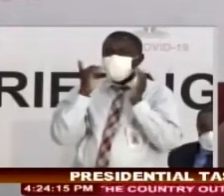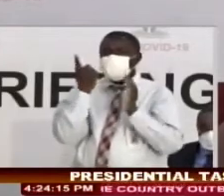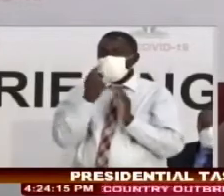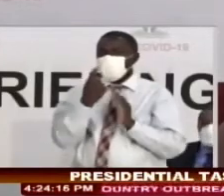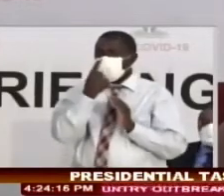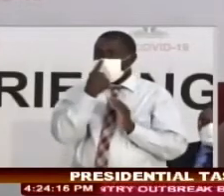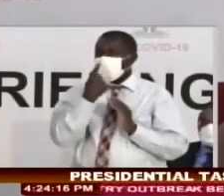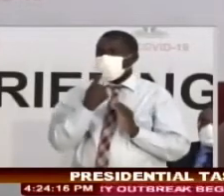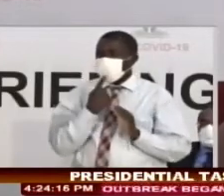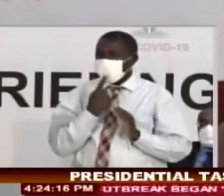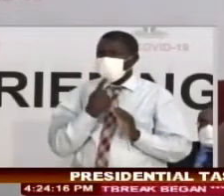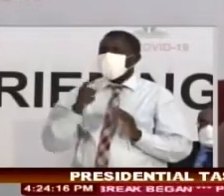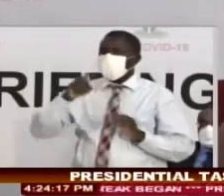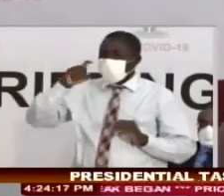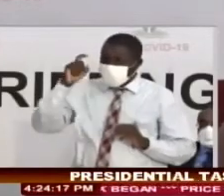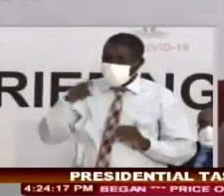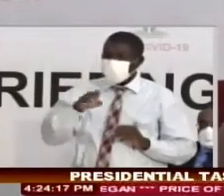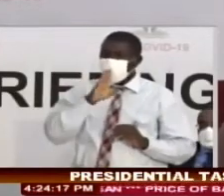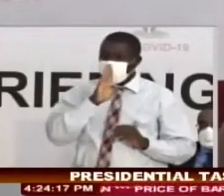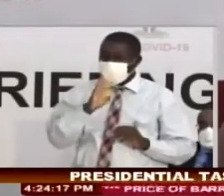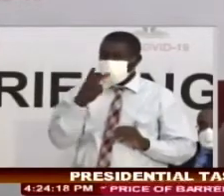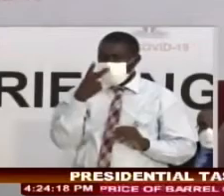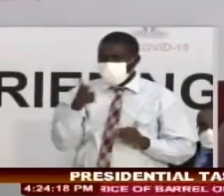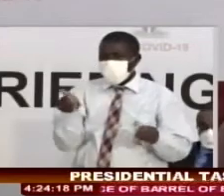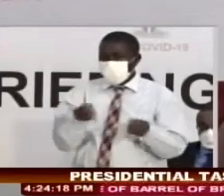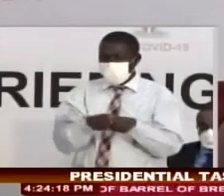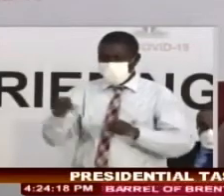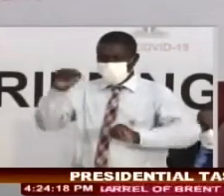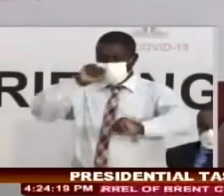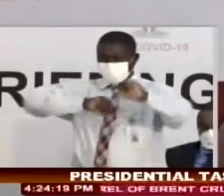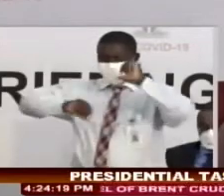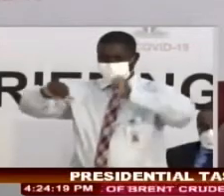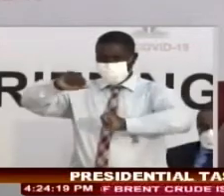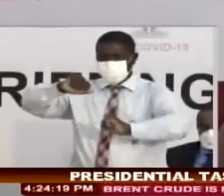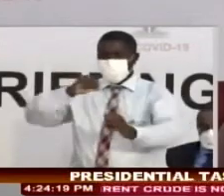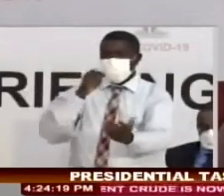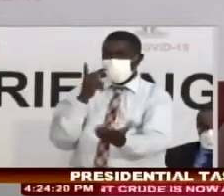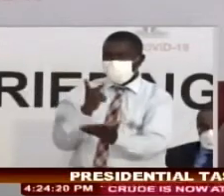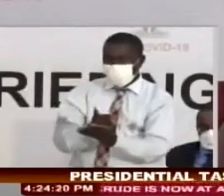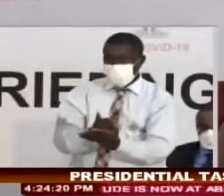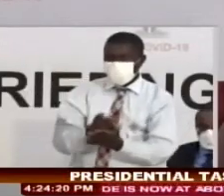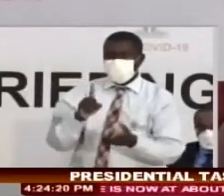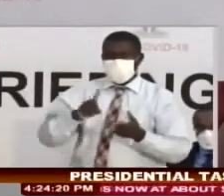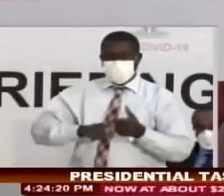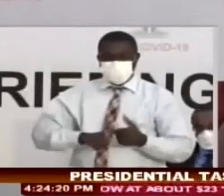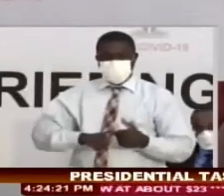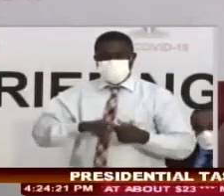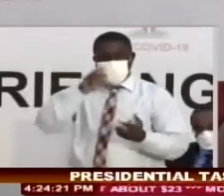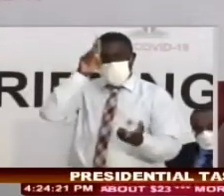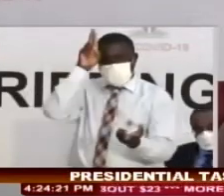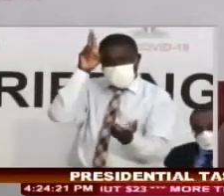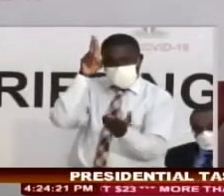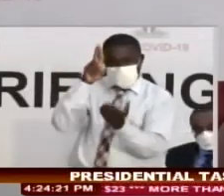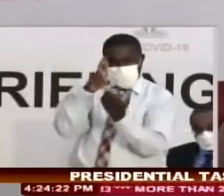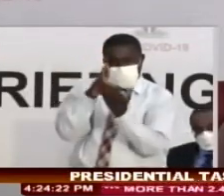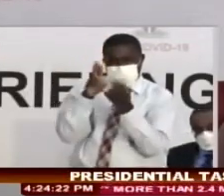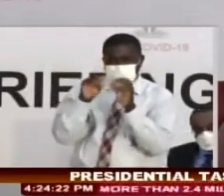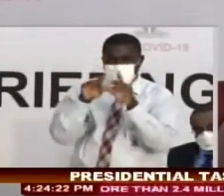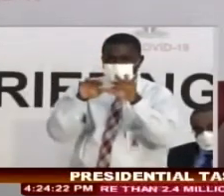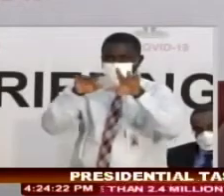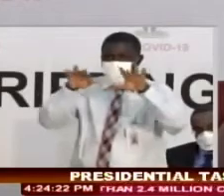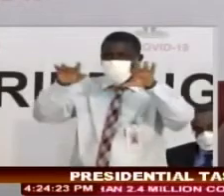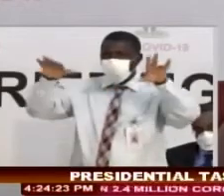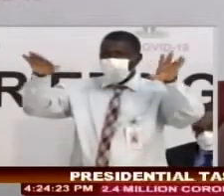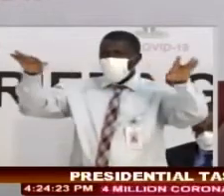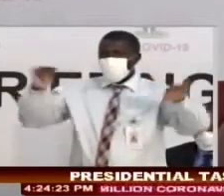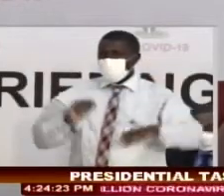been scientifically proven to reduce spread of respiratory infection.